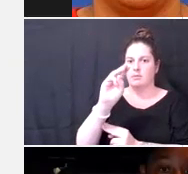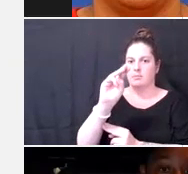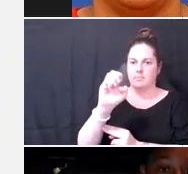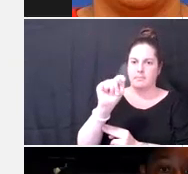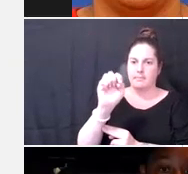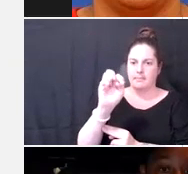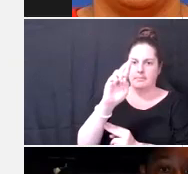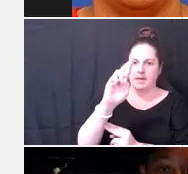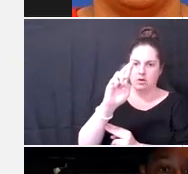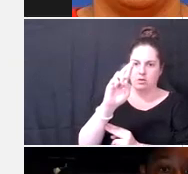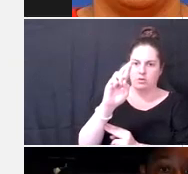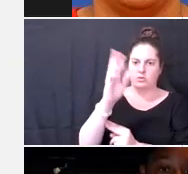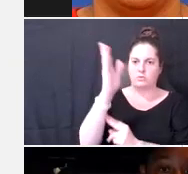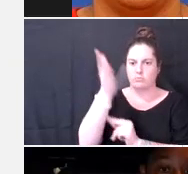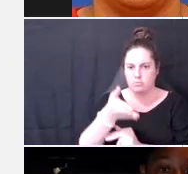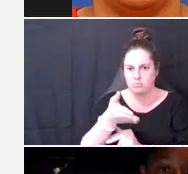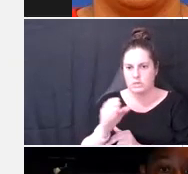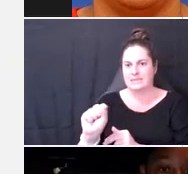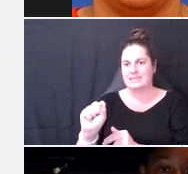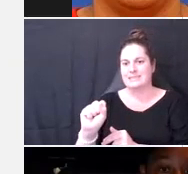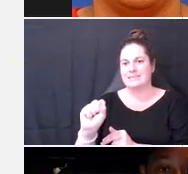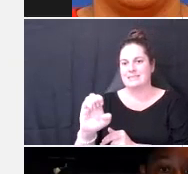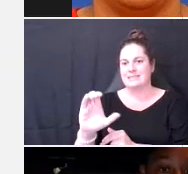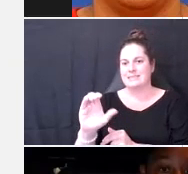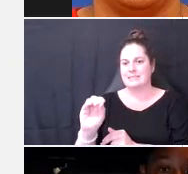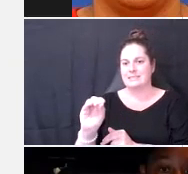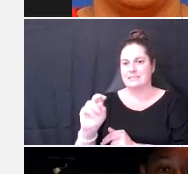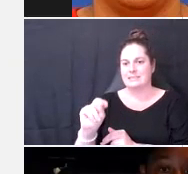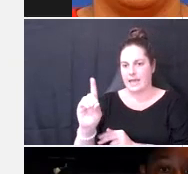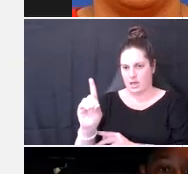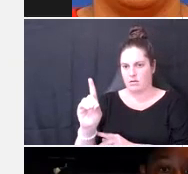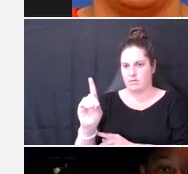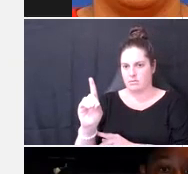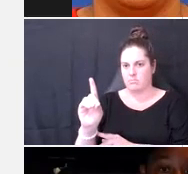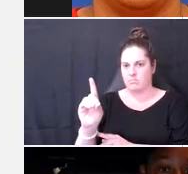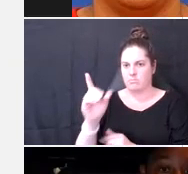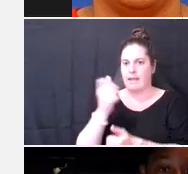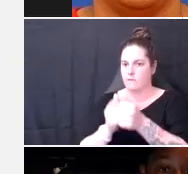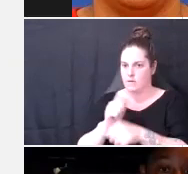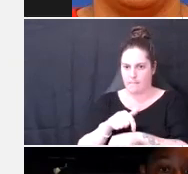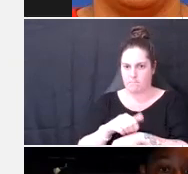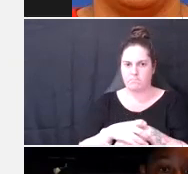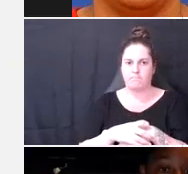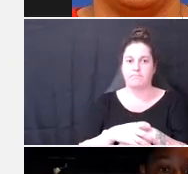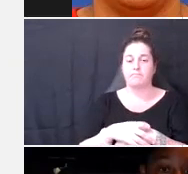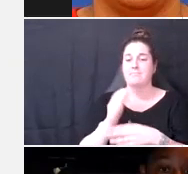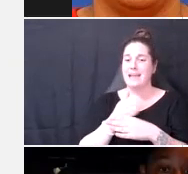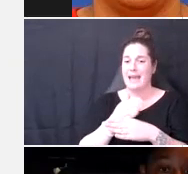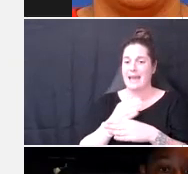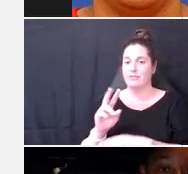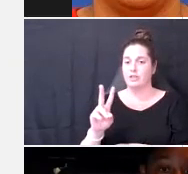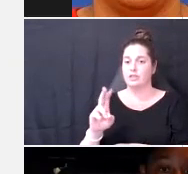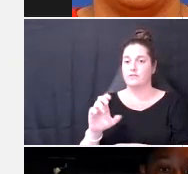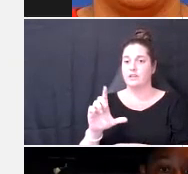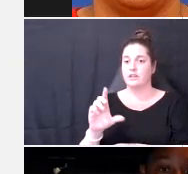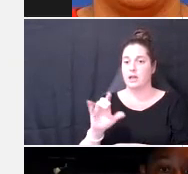abbreviated by S, meters per second. So you see, just looking at this particular slide, average velocity is measured in meters